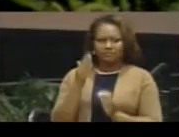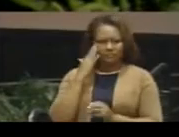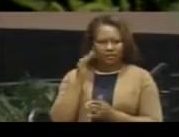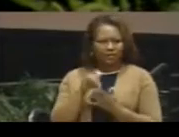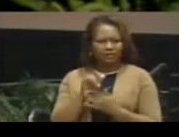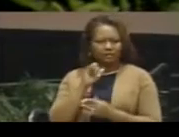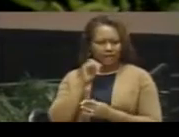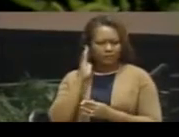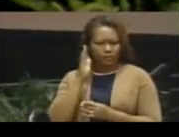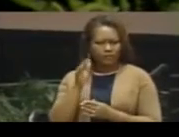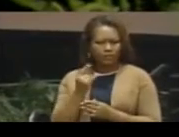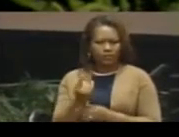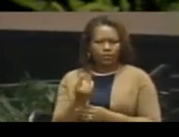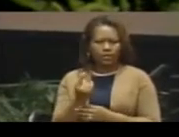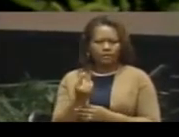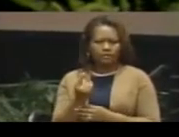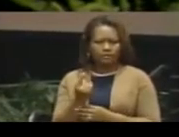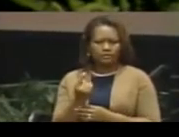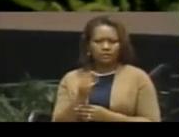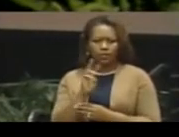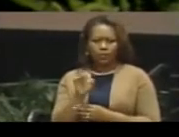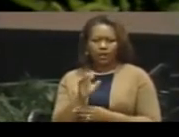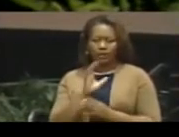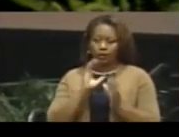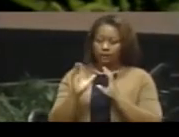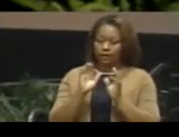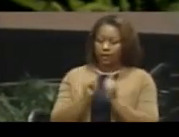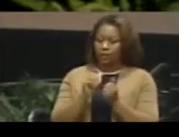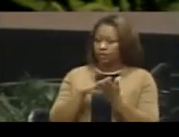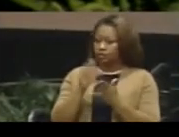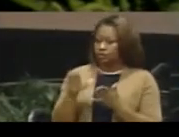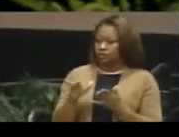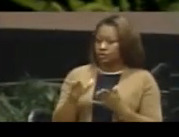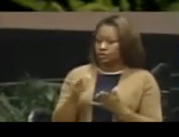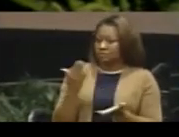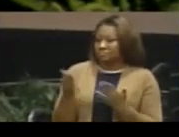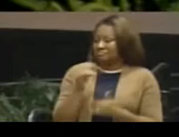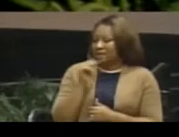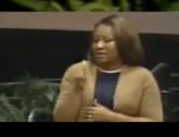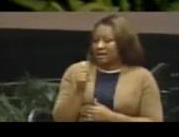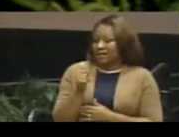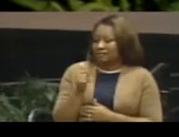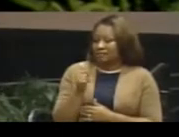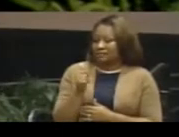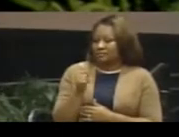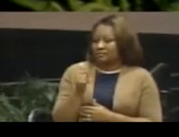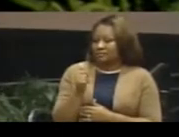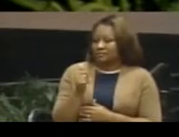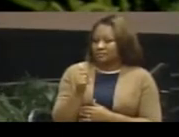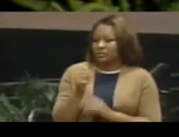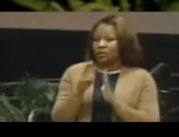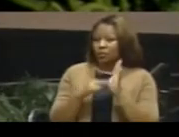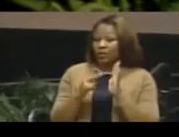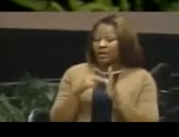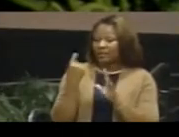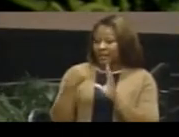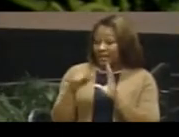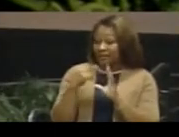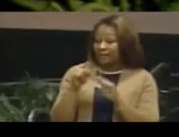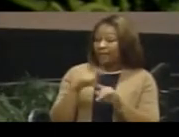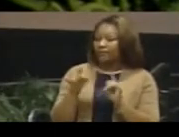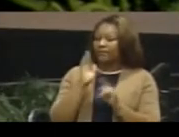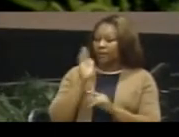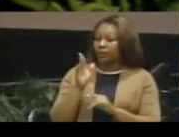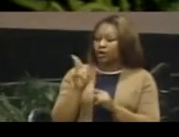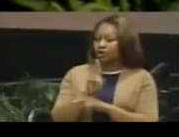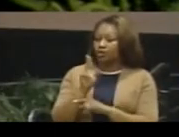how we're communicating to students. We found out that they might not read the email, but they'll use their app to